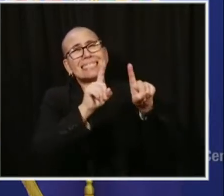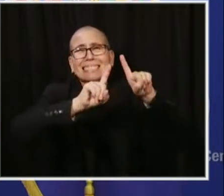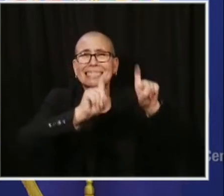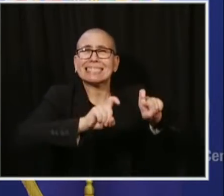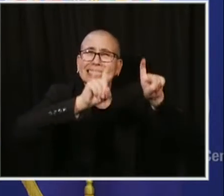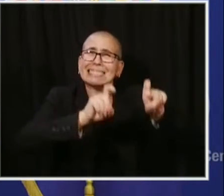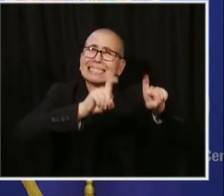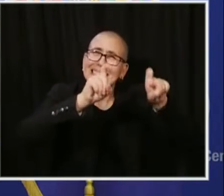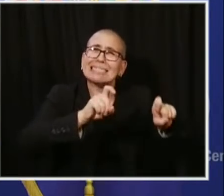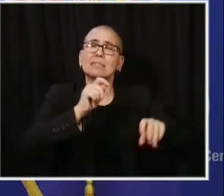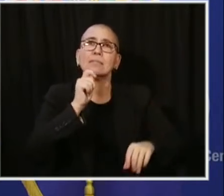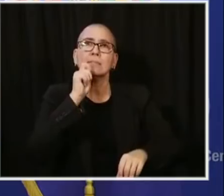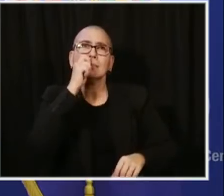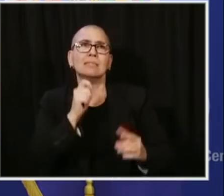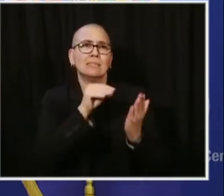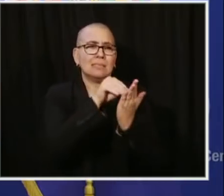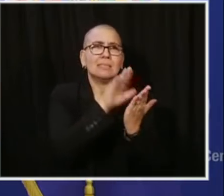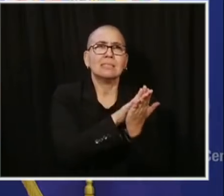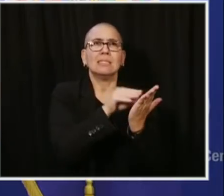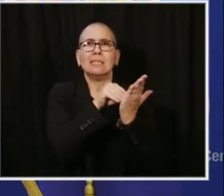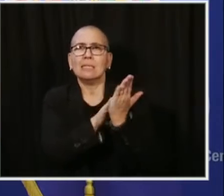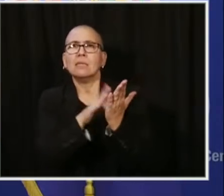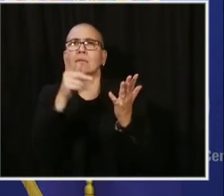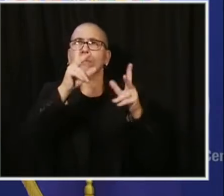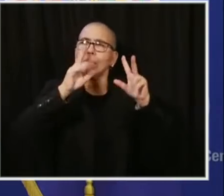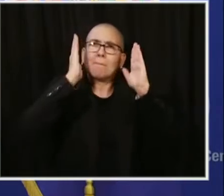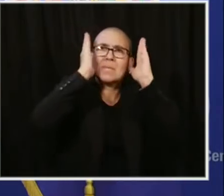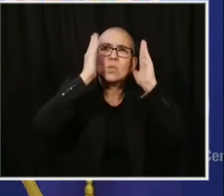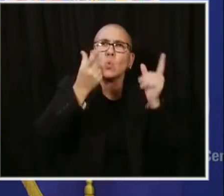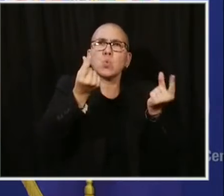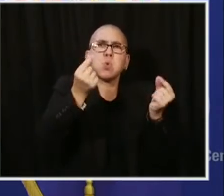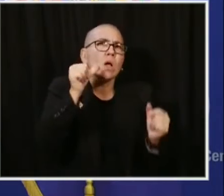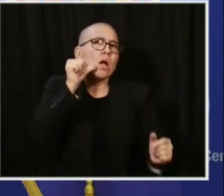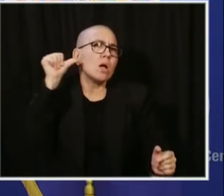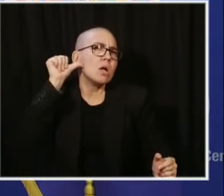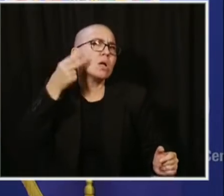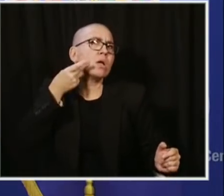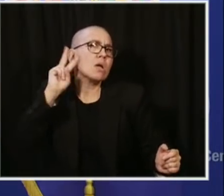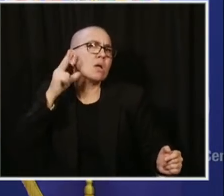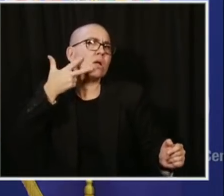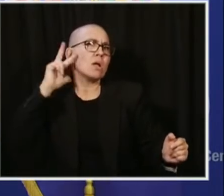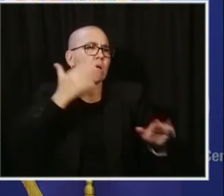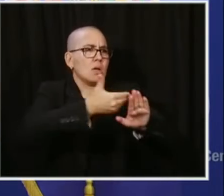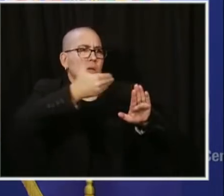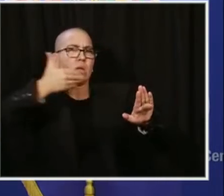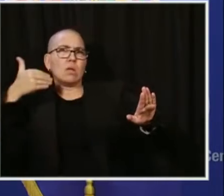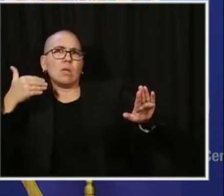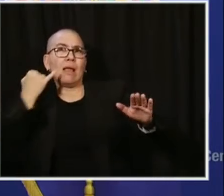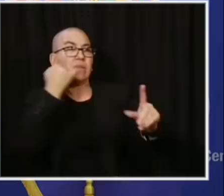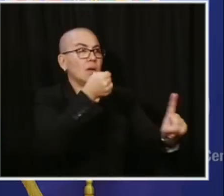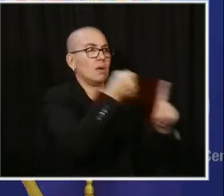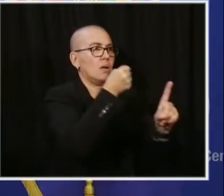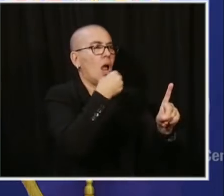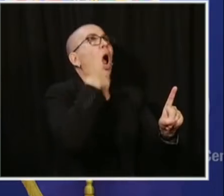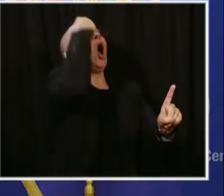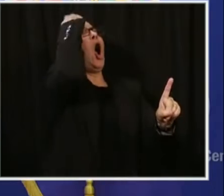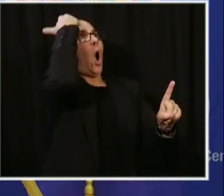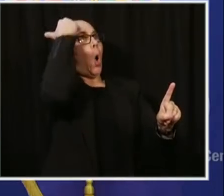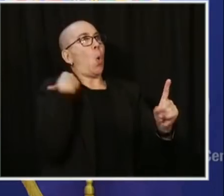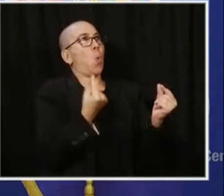of your surroundings are what will help us kind of mitigate the risks and decrease the spread of this virus in our